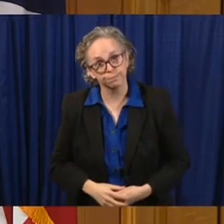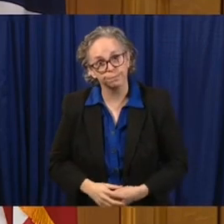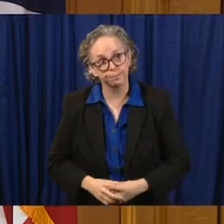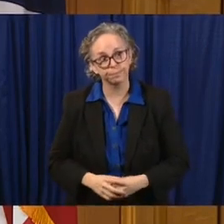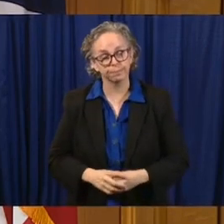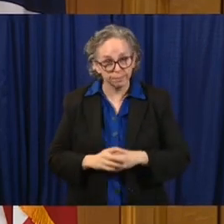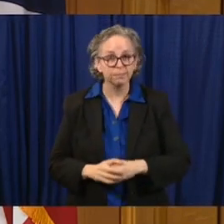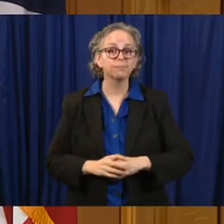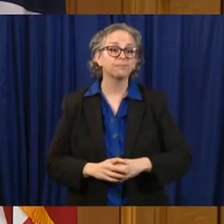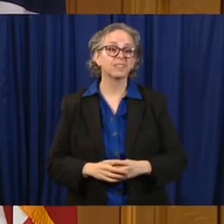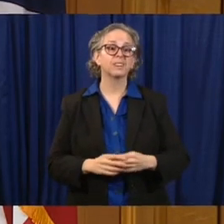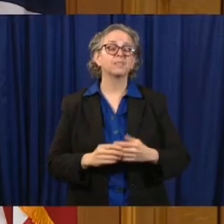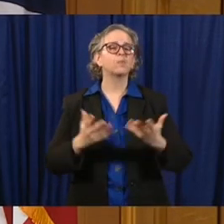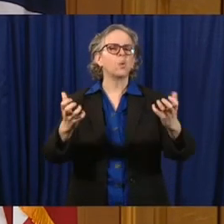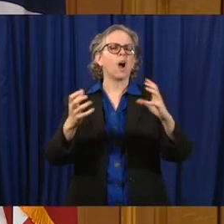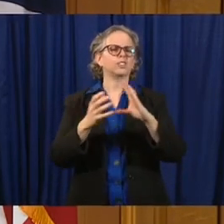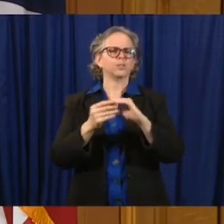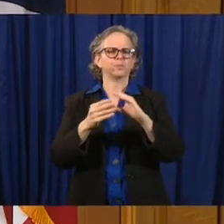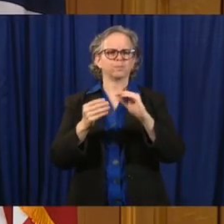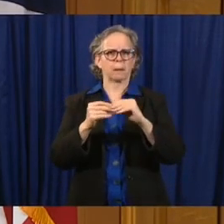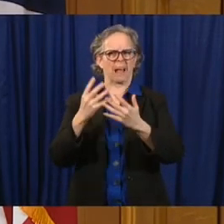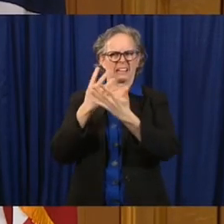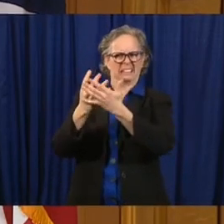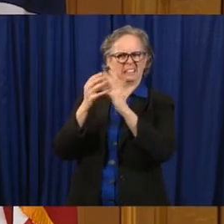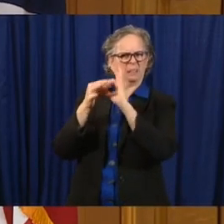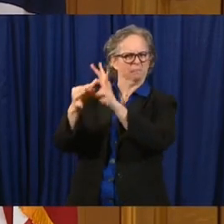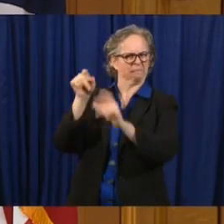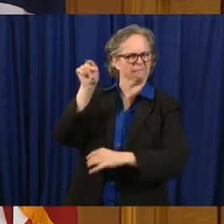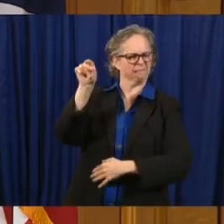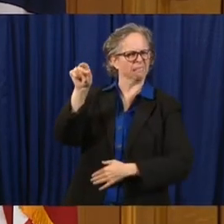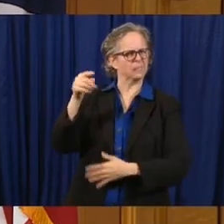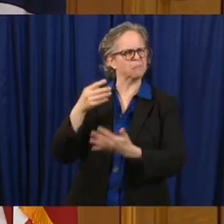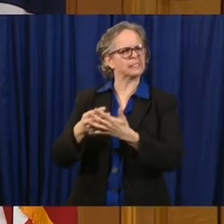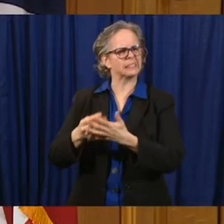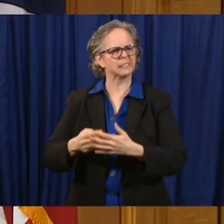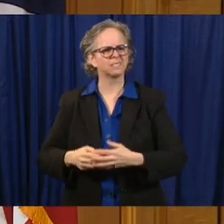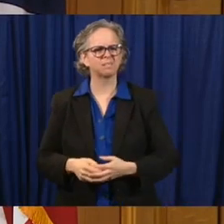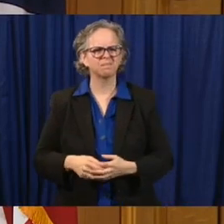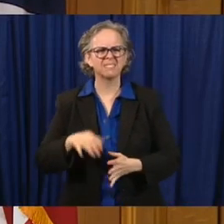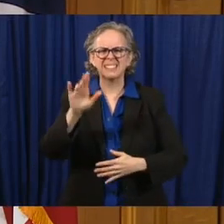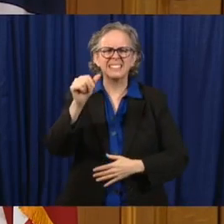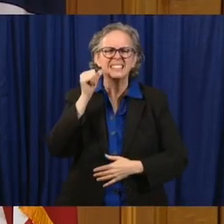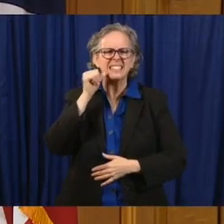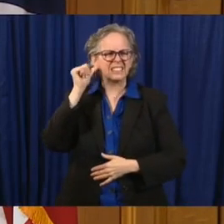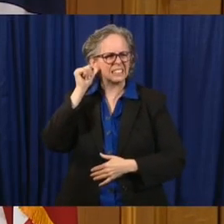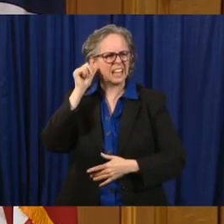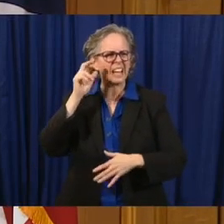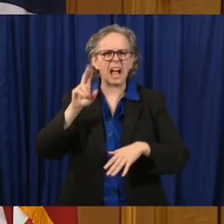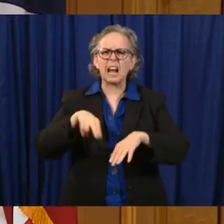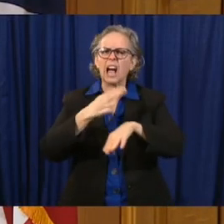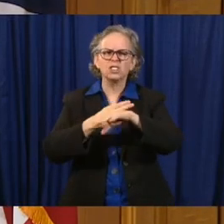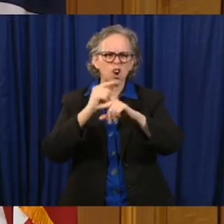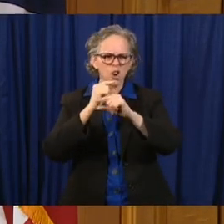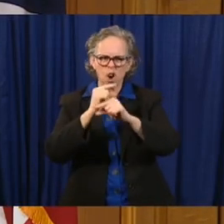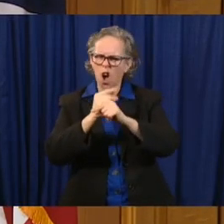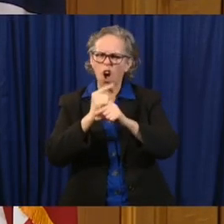prisons. Our National Guard, as I announced the other day, we have some members of the Guard who are